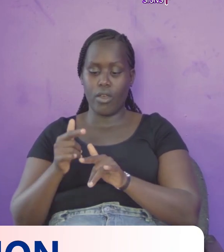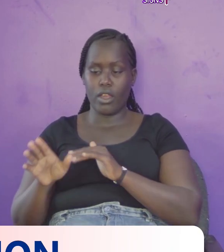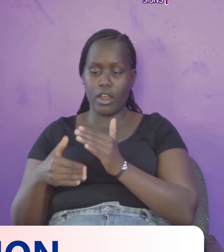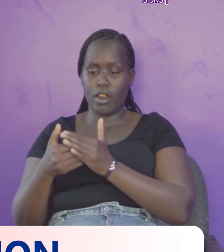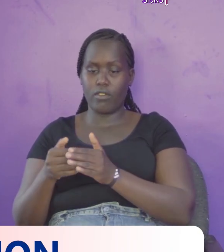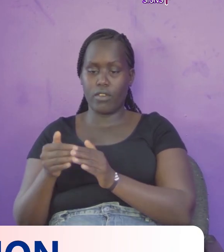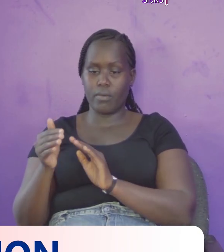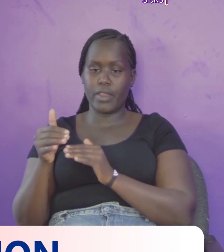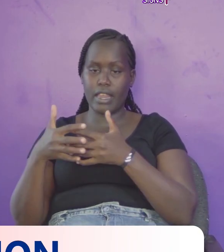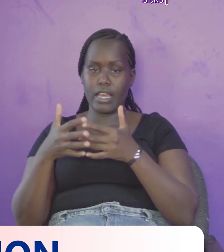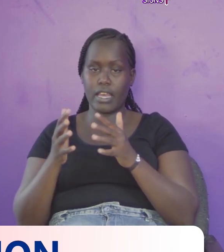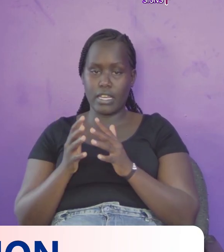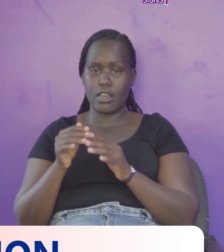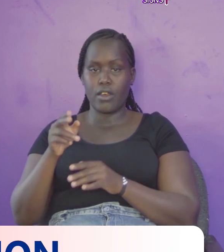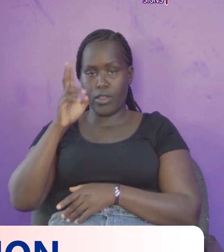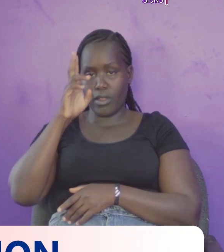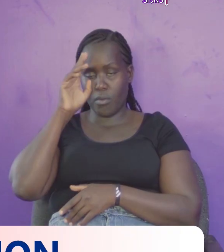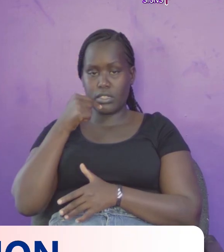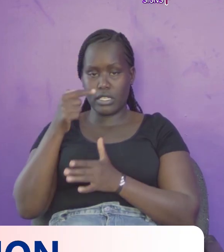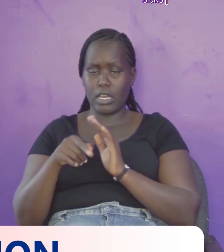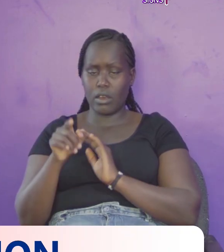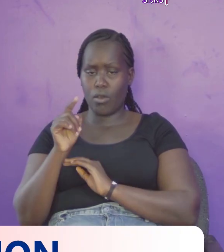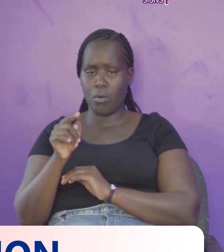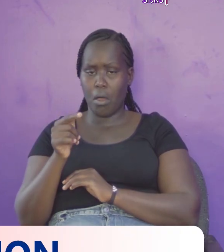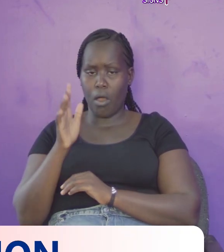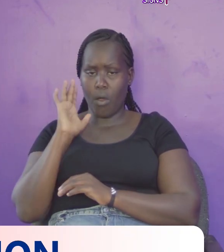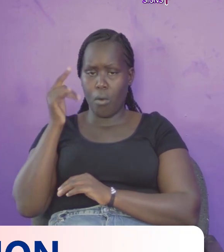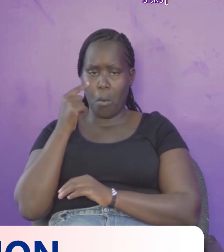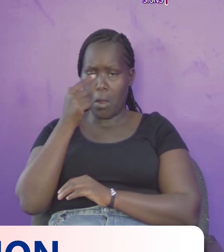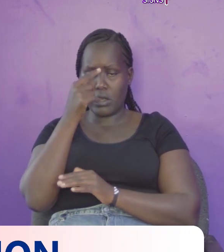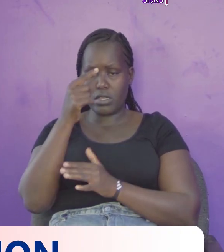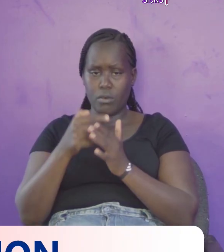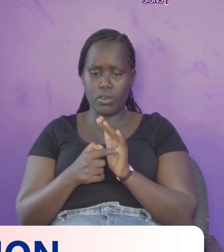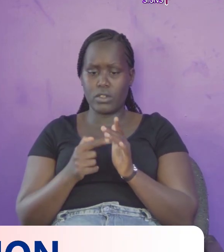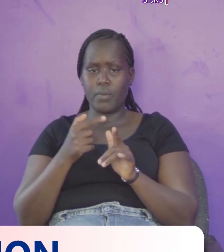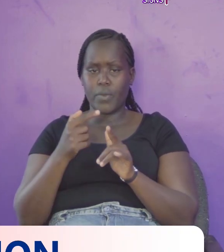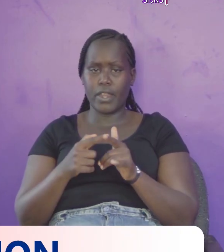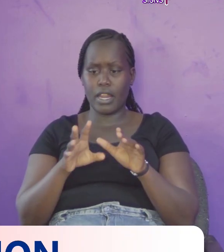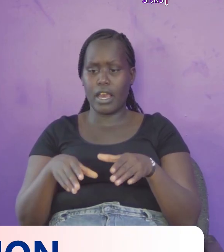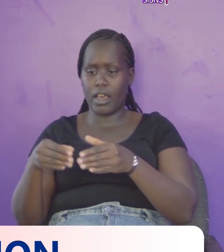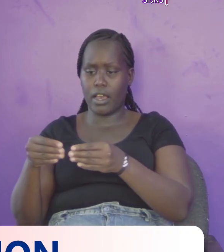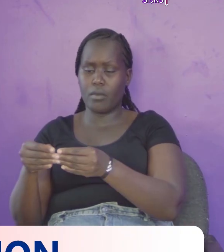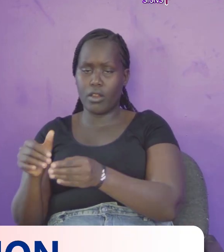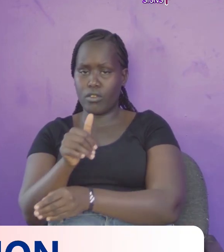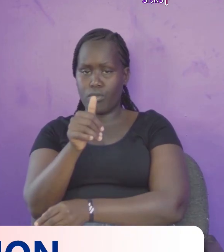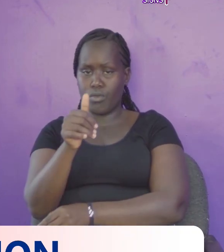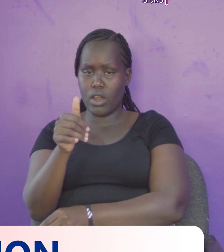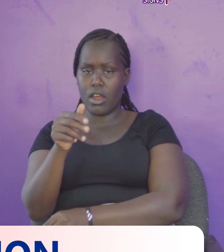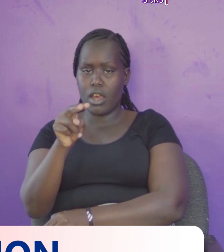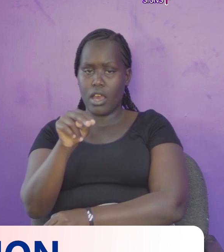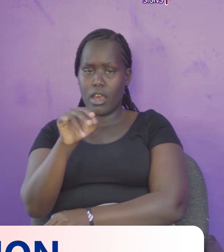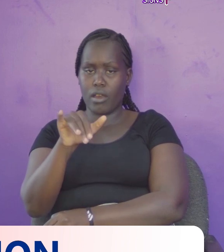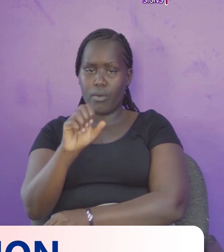the policeman akasema, sasa huyu ataona nini? And he got hold of me, akanipeana kwa